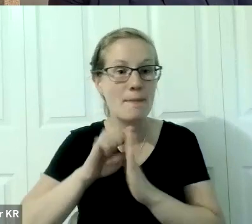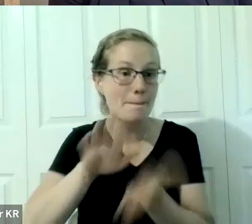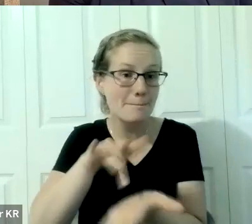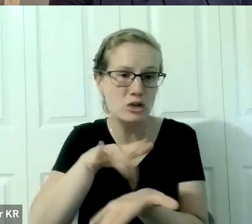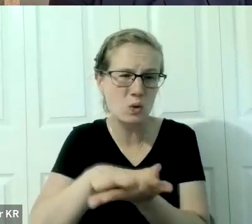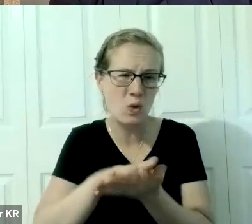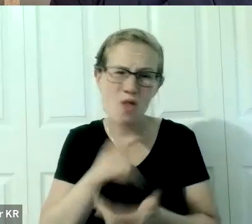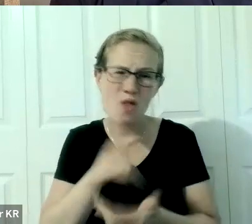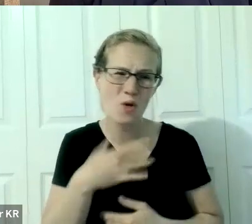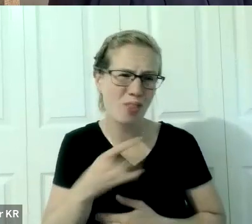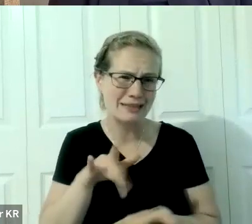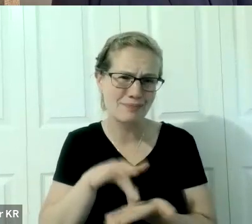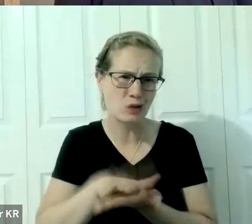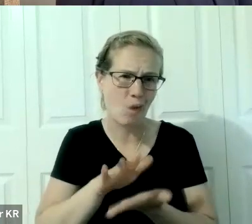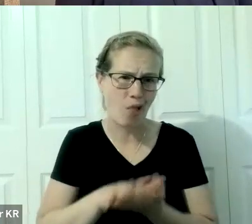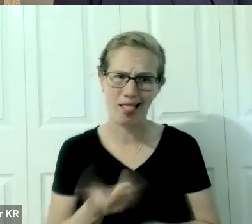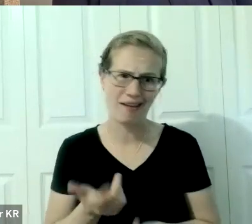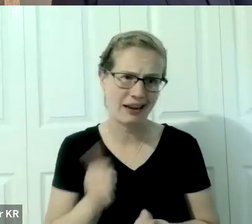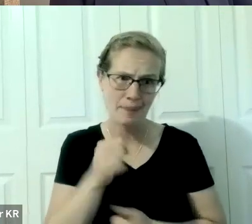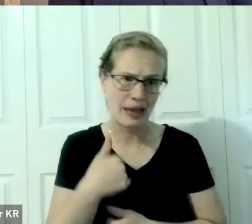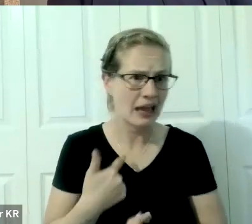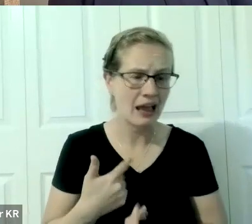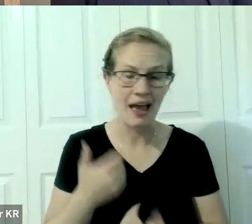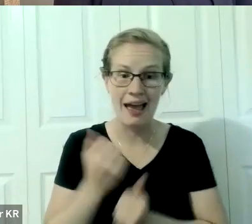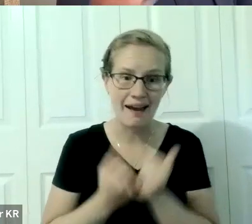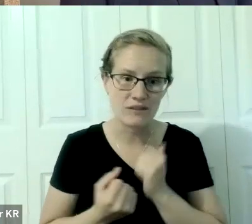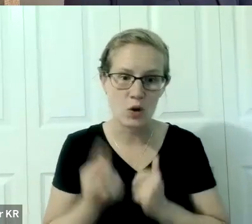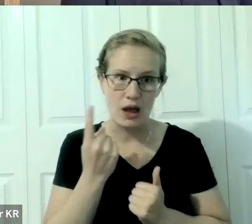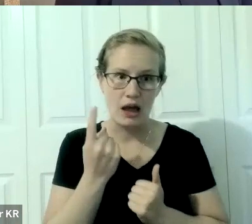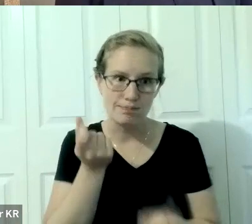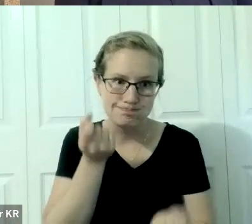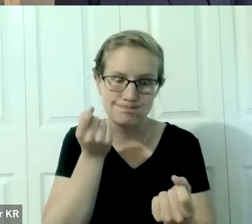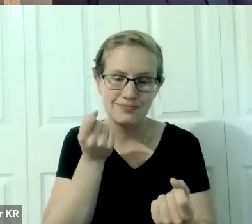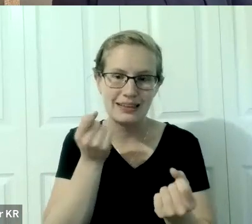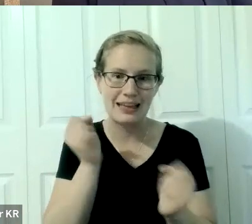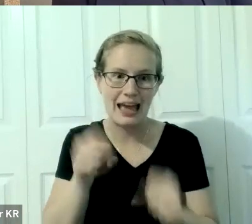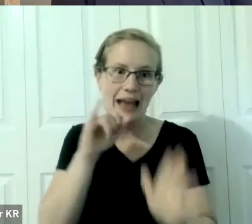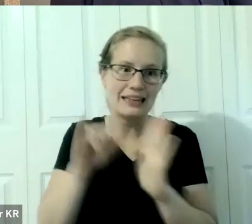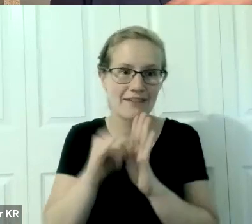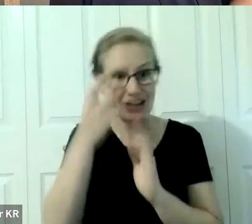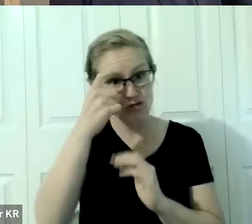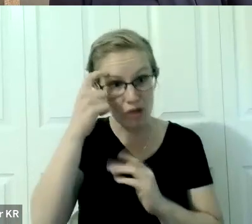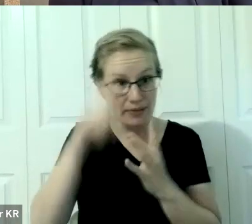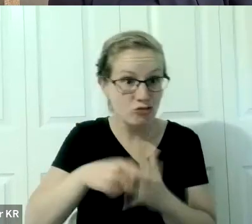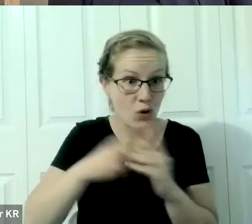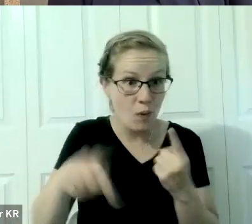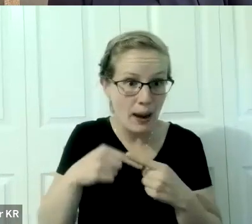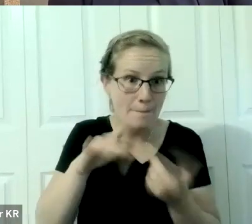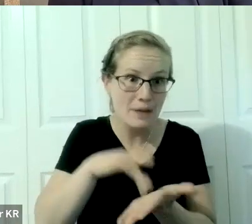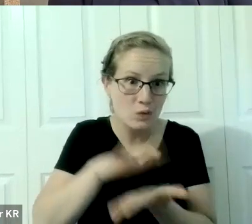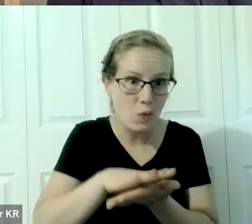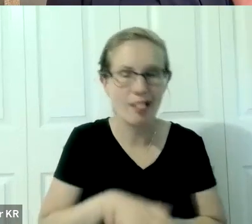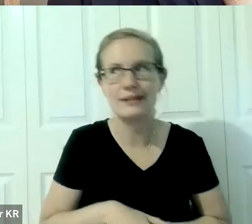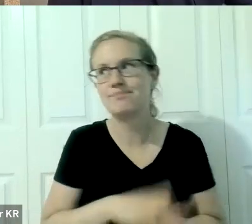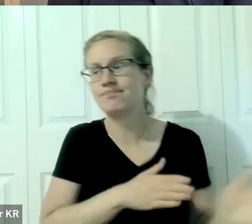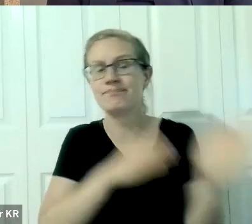who liked middle school? I think every single person can identify a trauma that started in middle school. Starting high